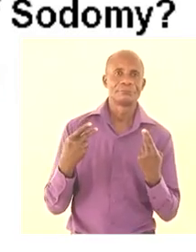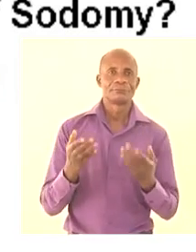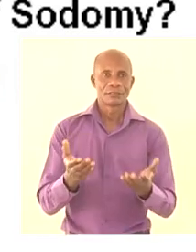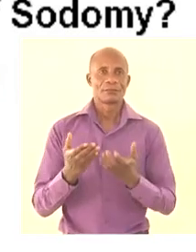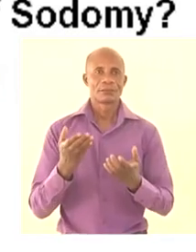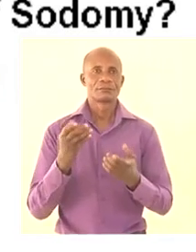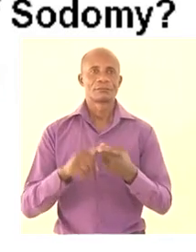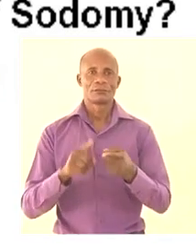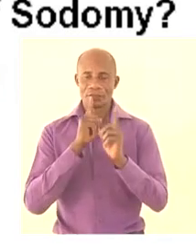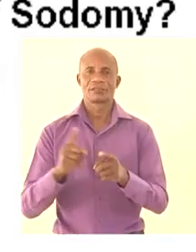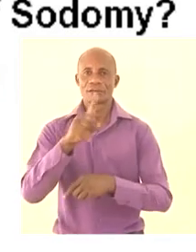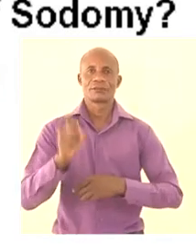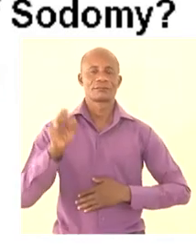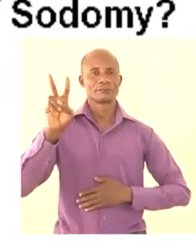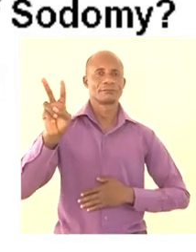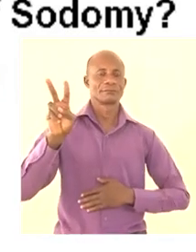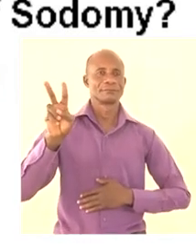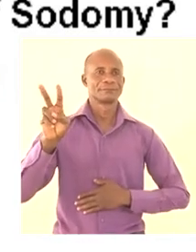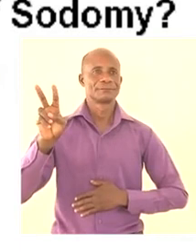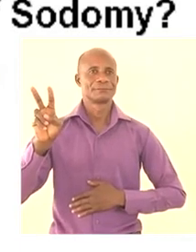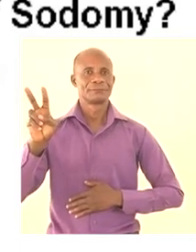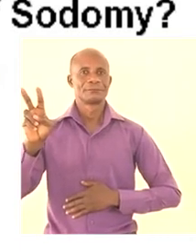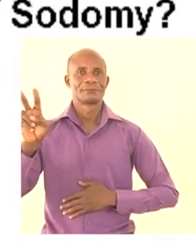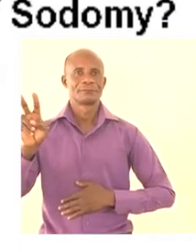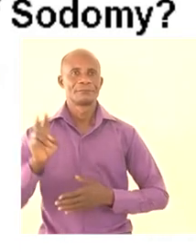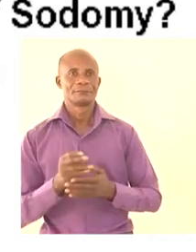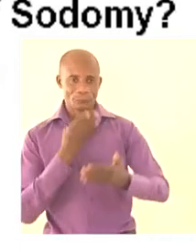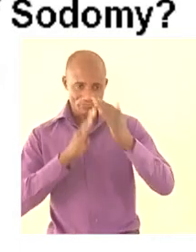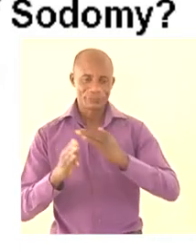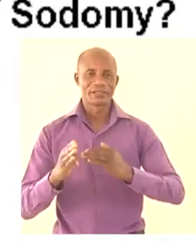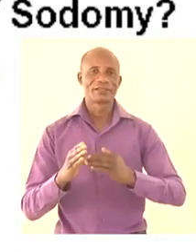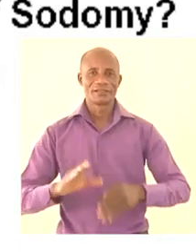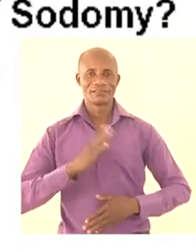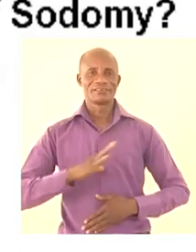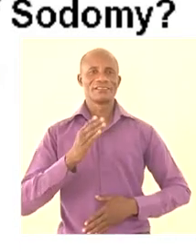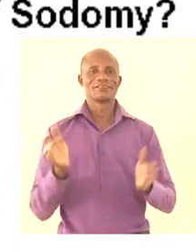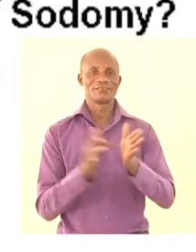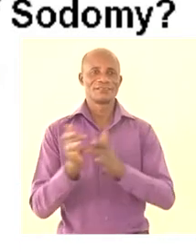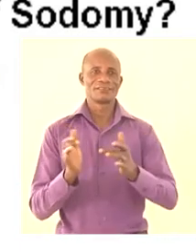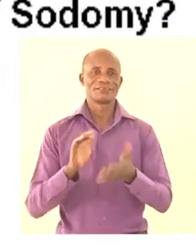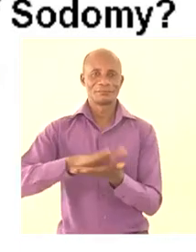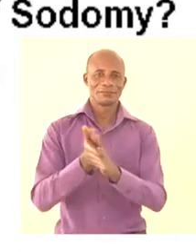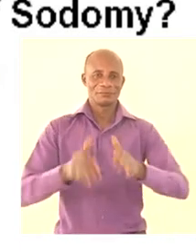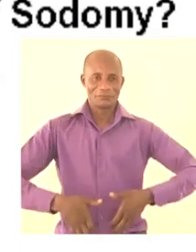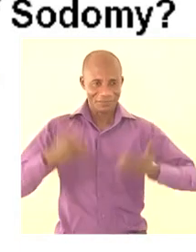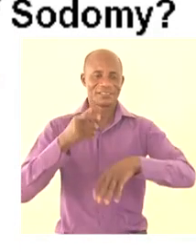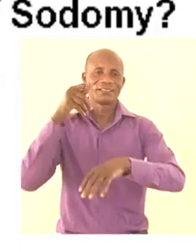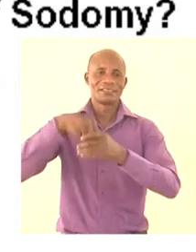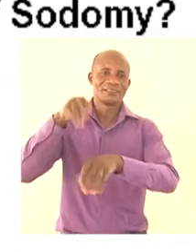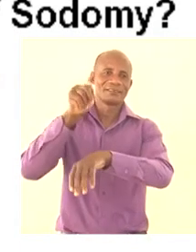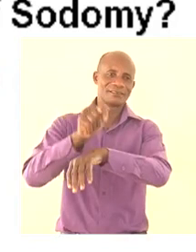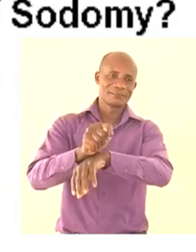But I want to answer question two. Yes. The meek and gentle Jesus became furious in the temple.